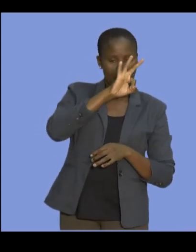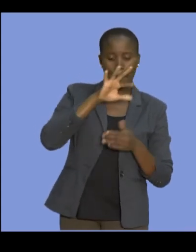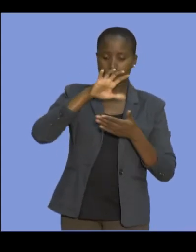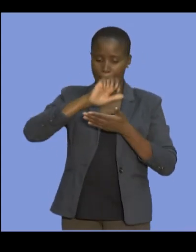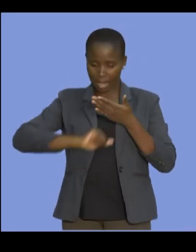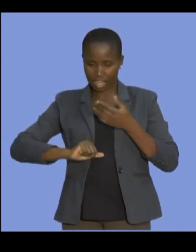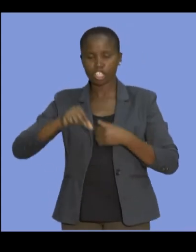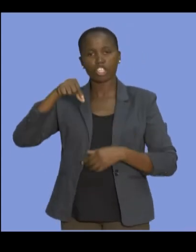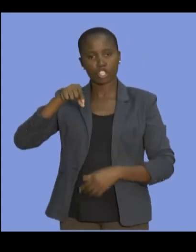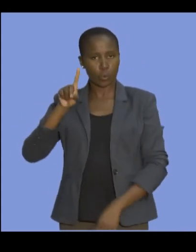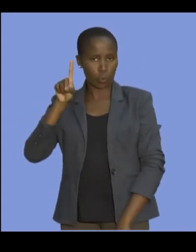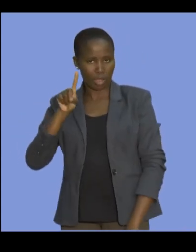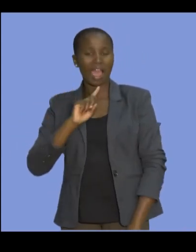6.